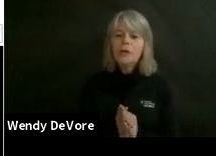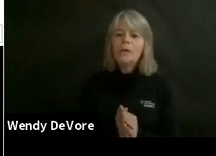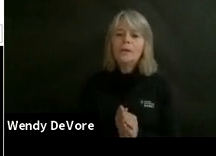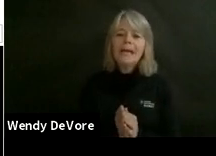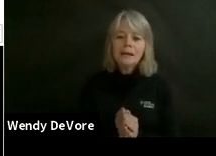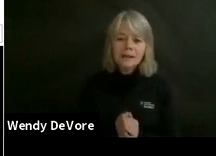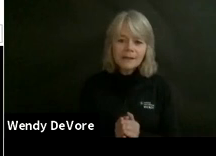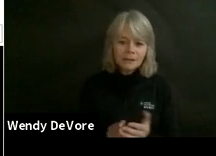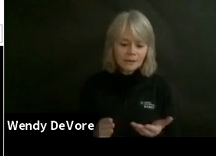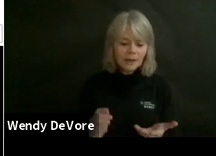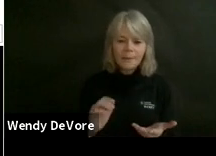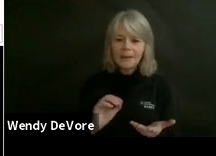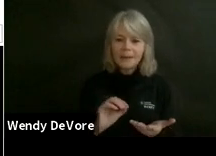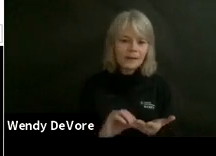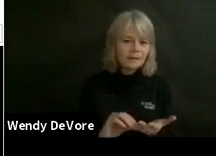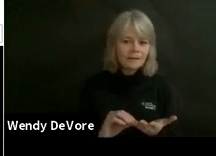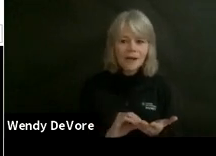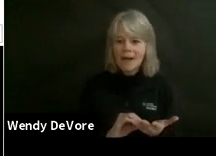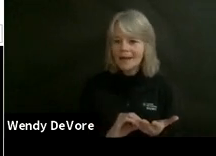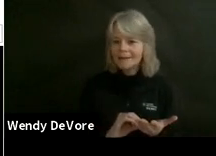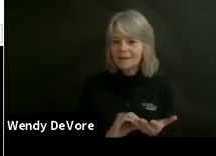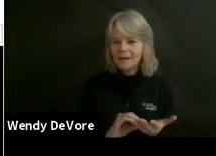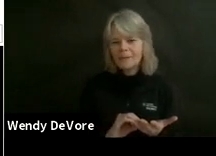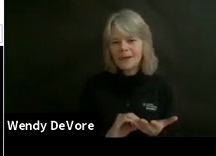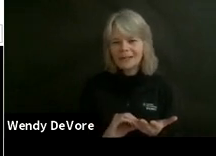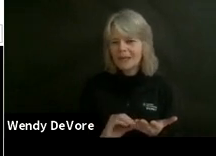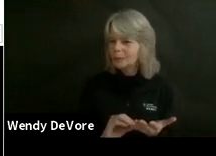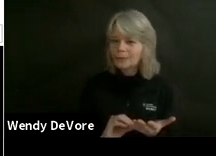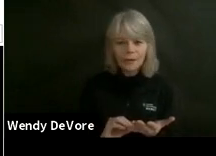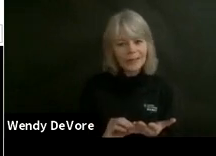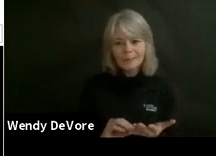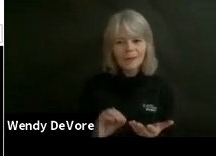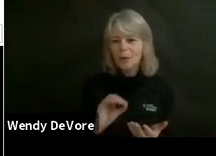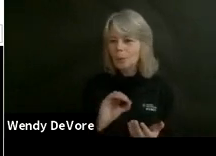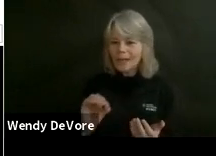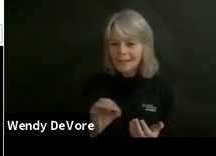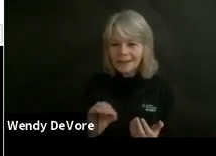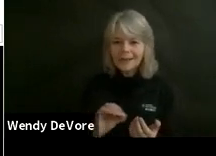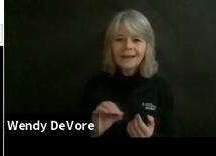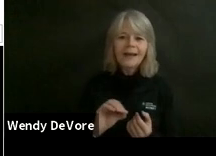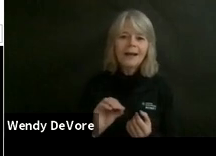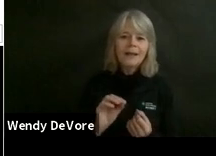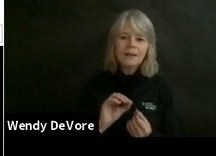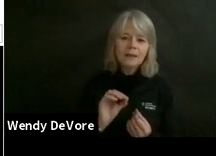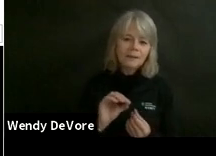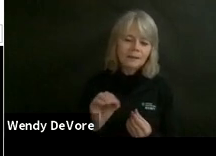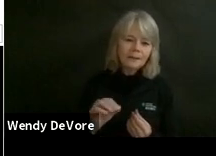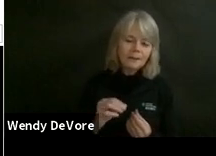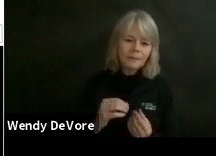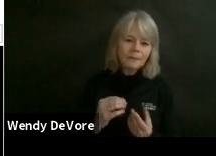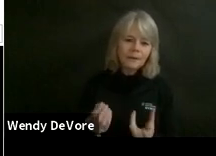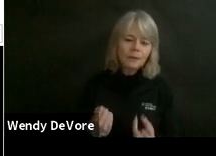So English is not very accessible for him, you know, written in